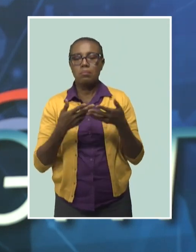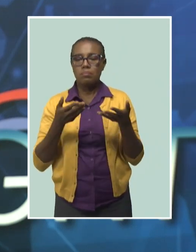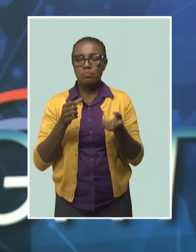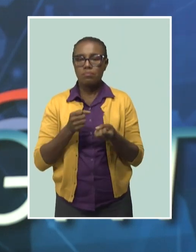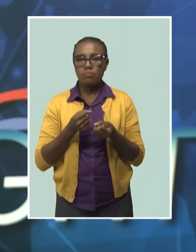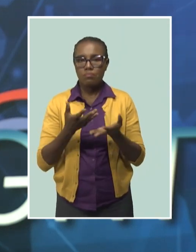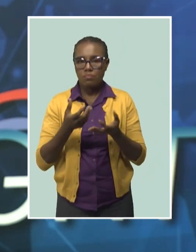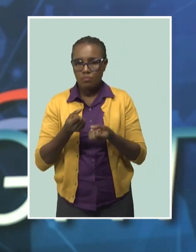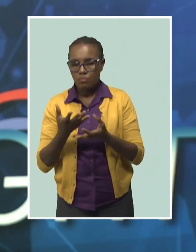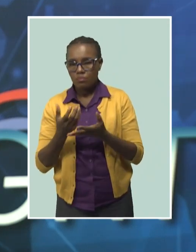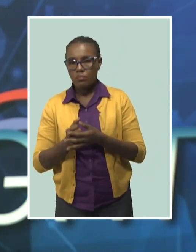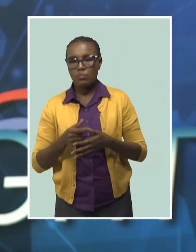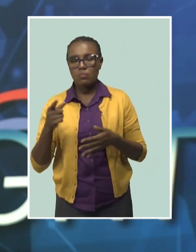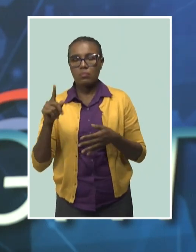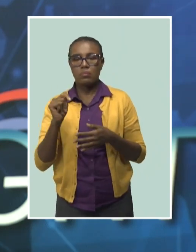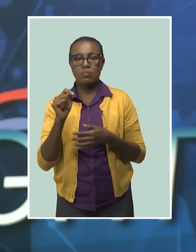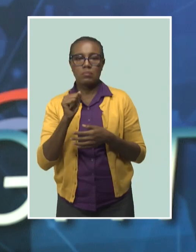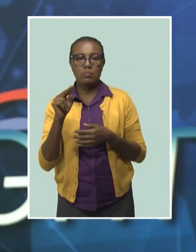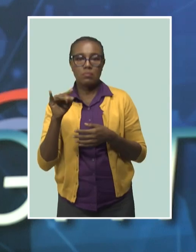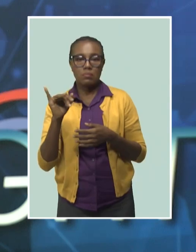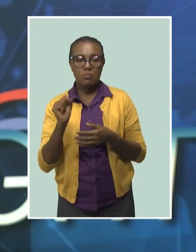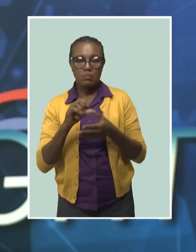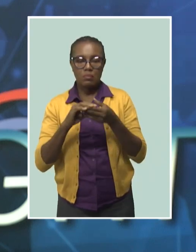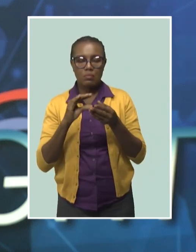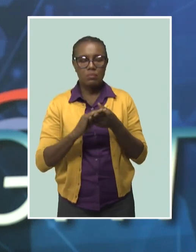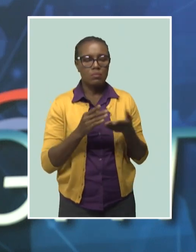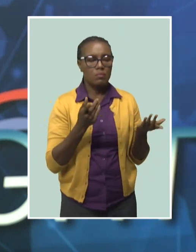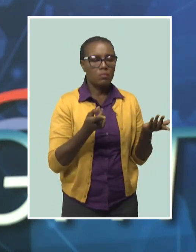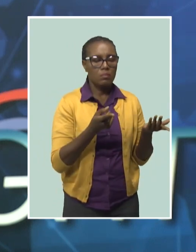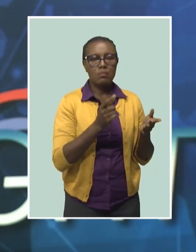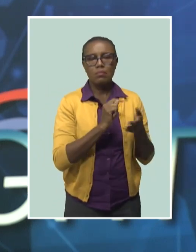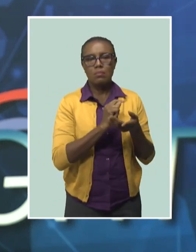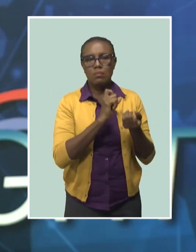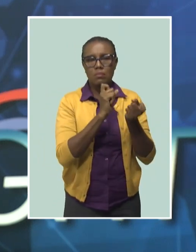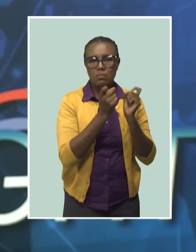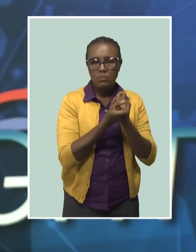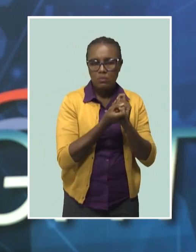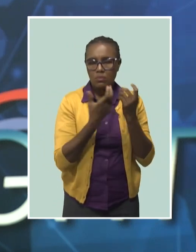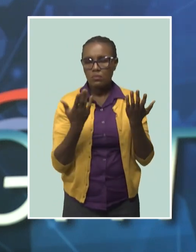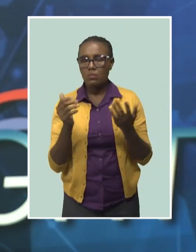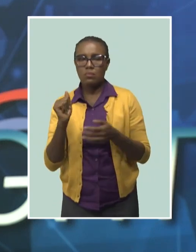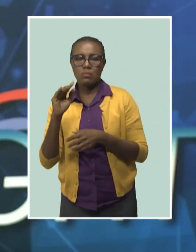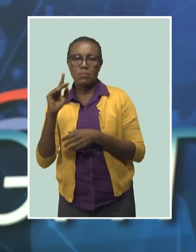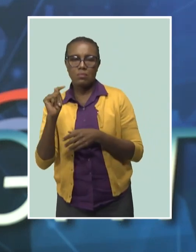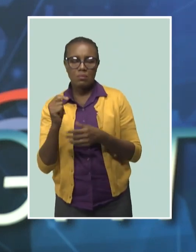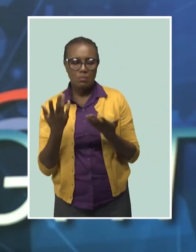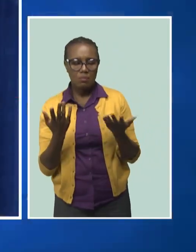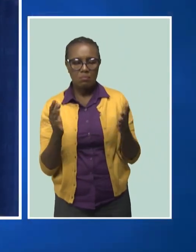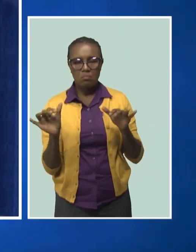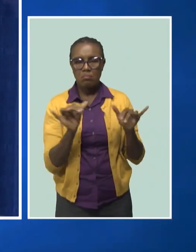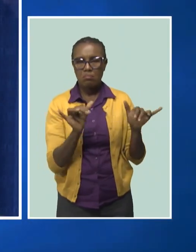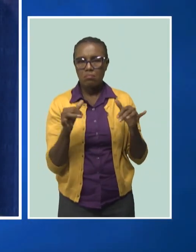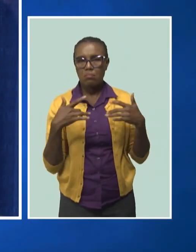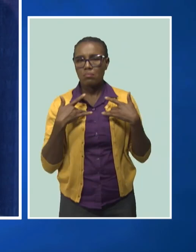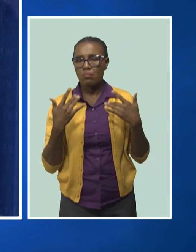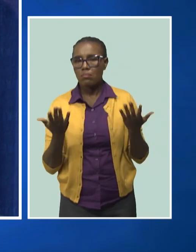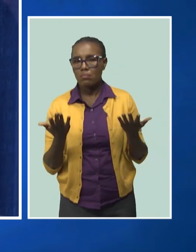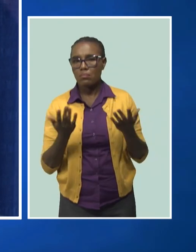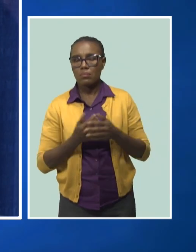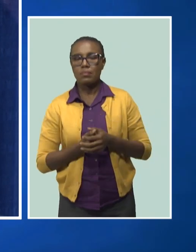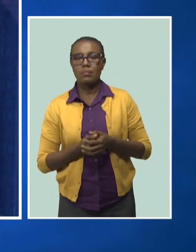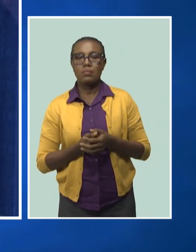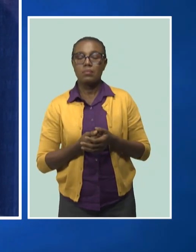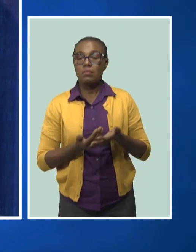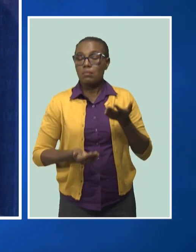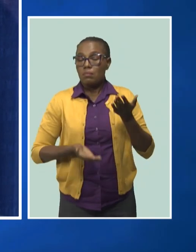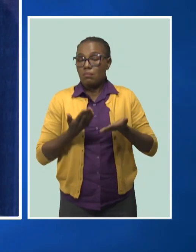is asking about the connection between the concessionary amendments and the Act. I didn't hear it, and maybe it's something